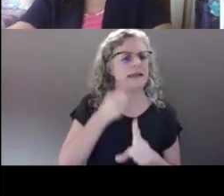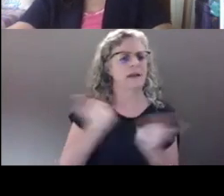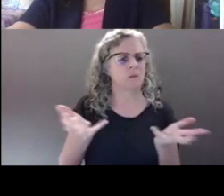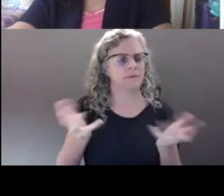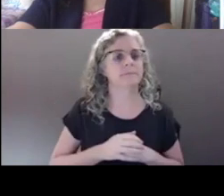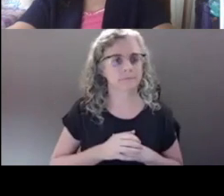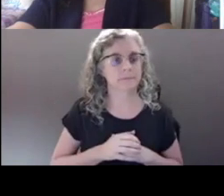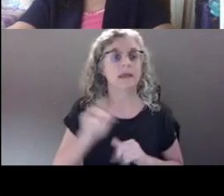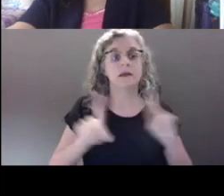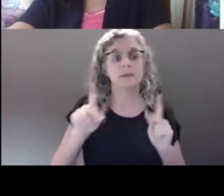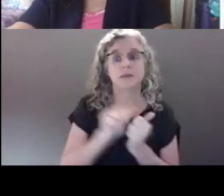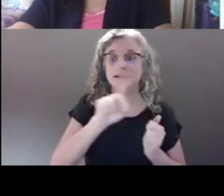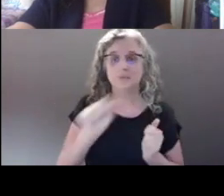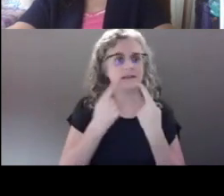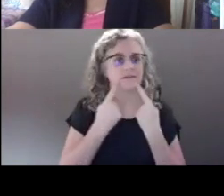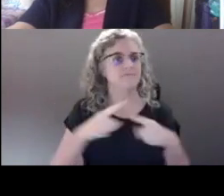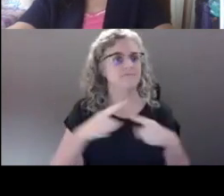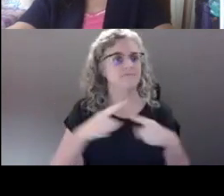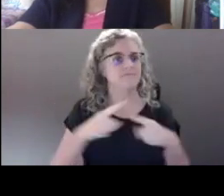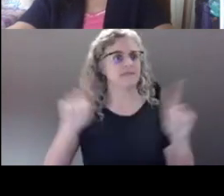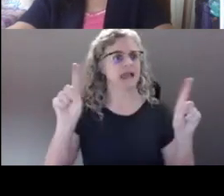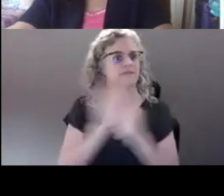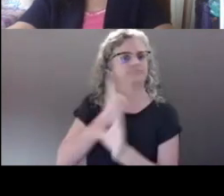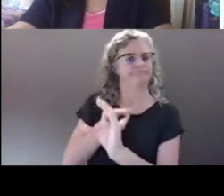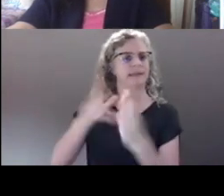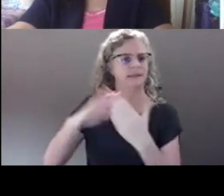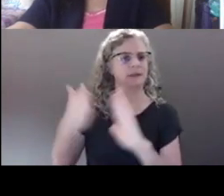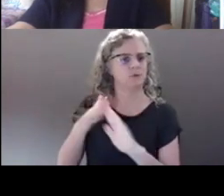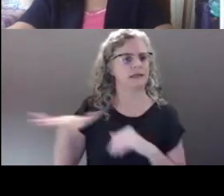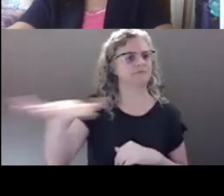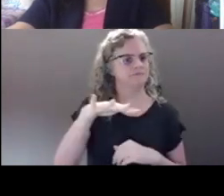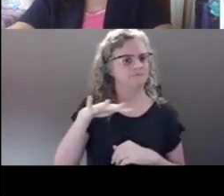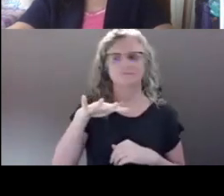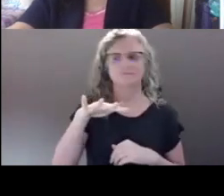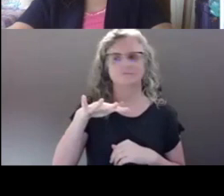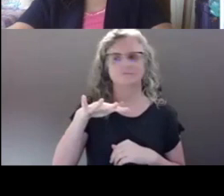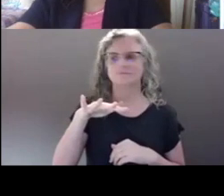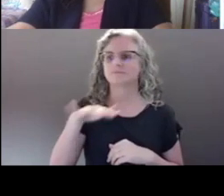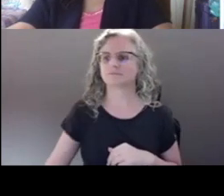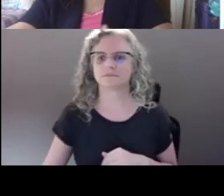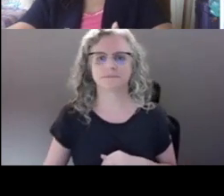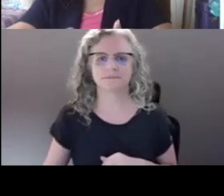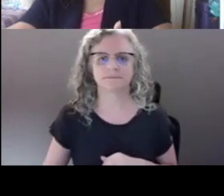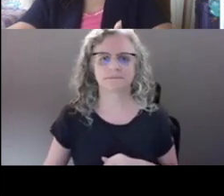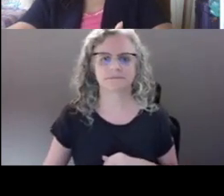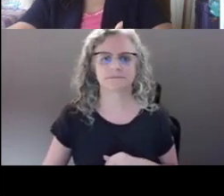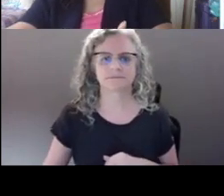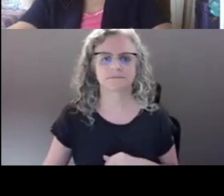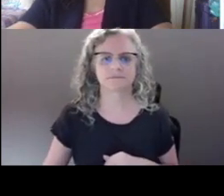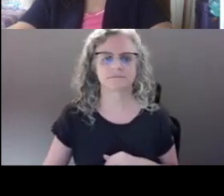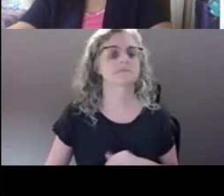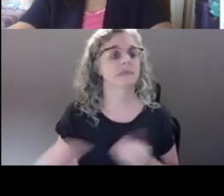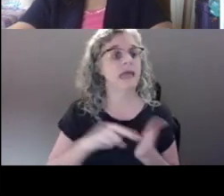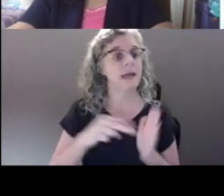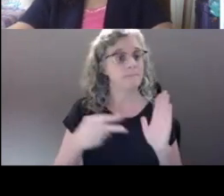communities and ensured access in public accommodations, as I